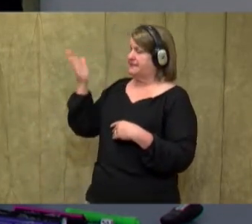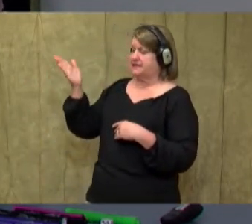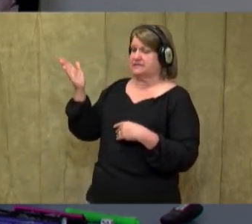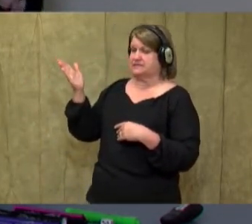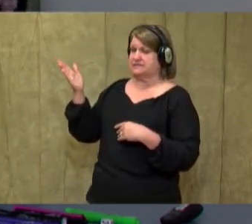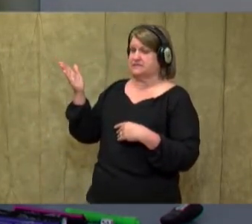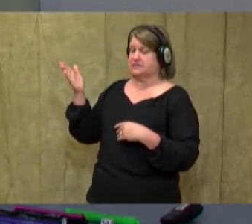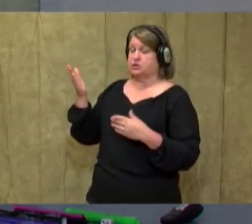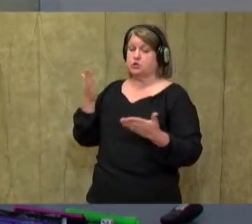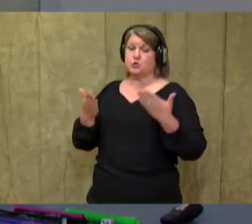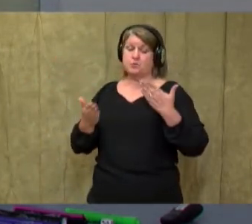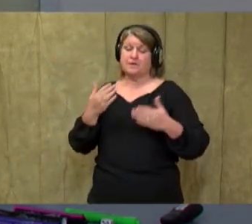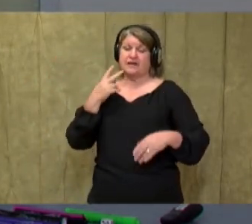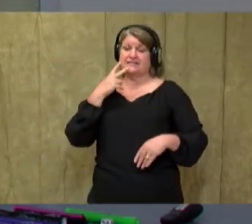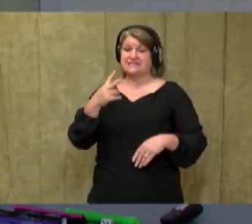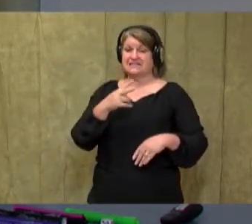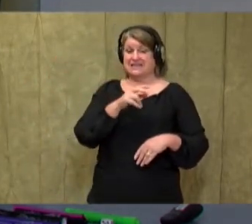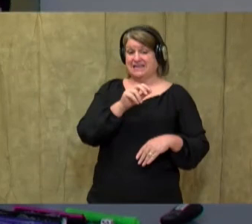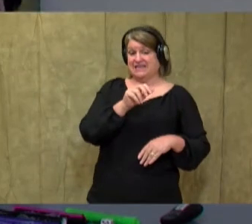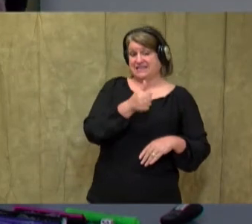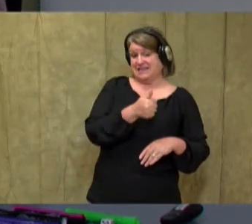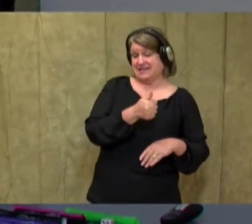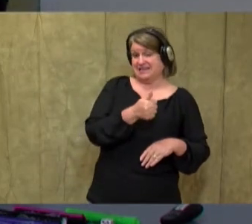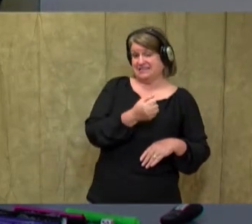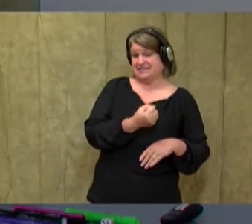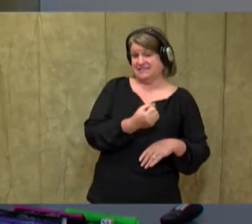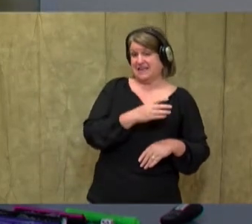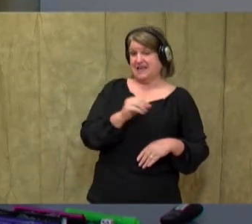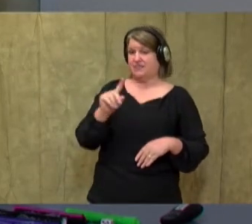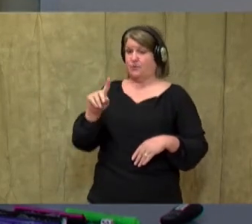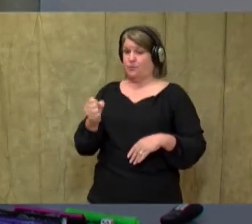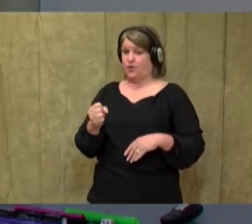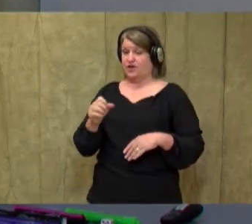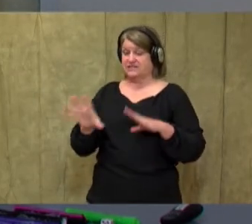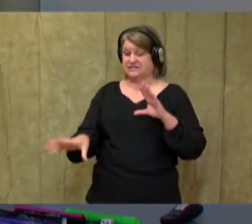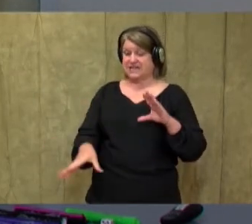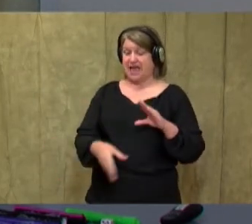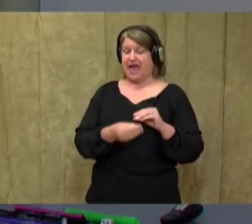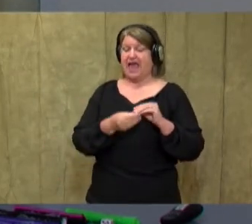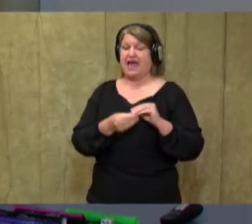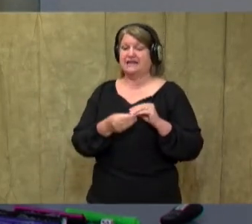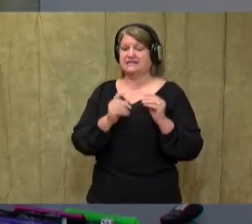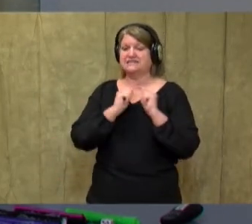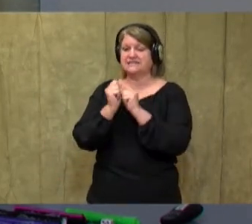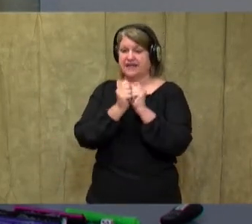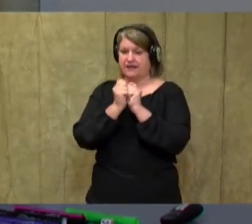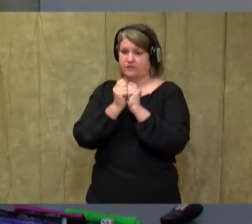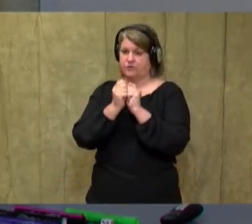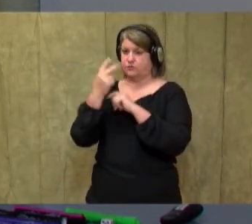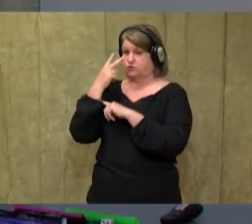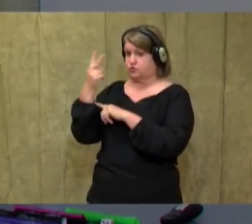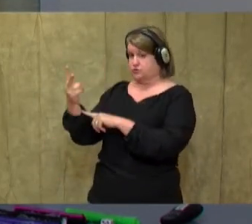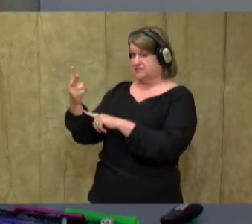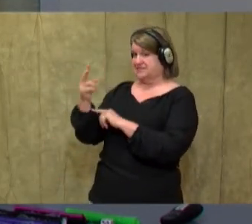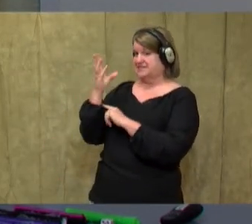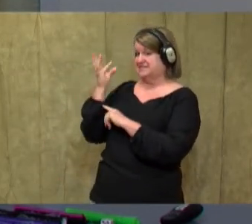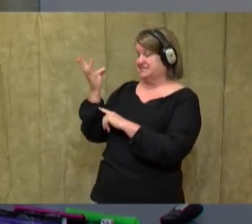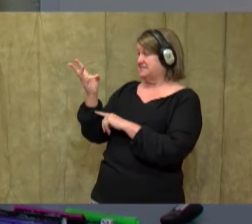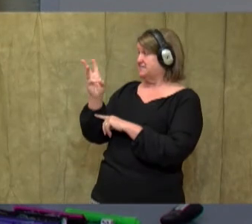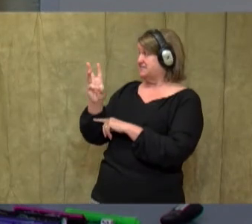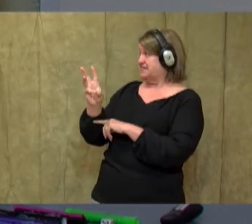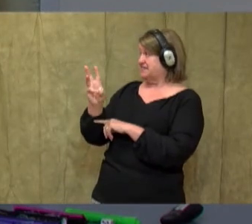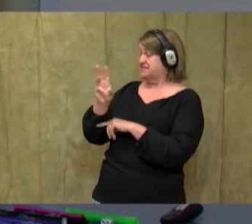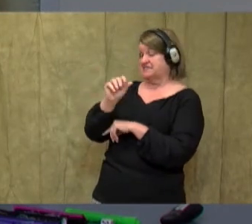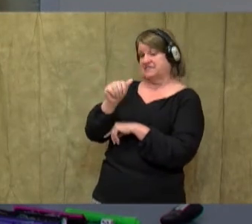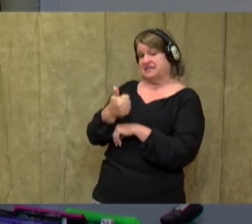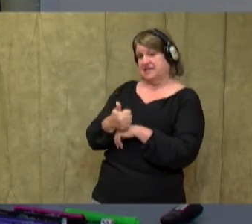might see your tens and your ones added together. So you would see 6